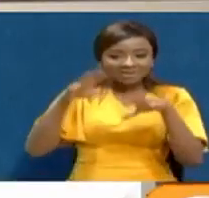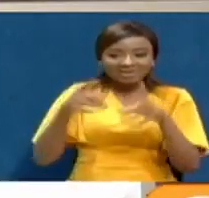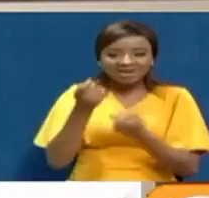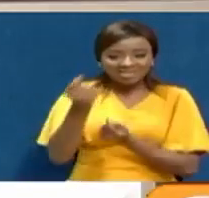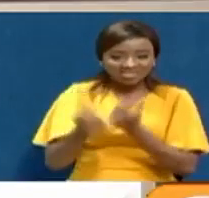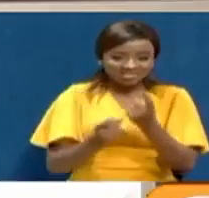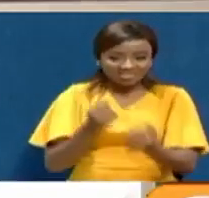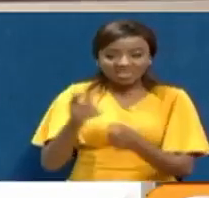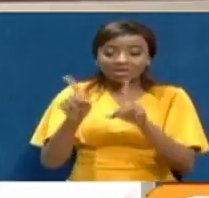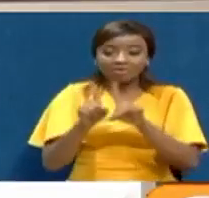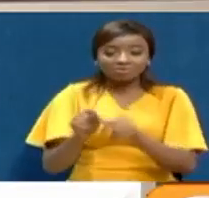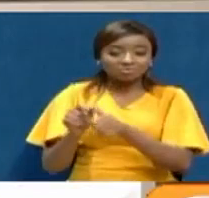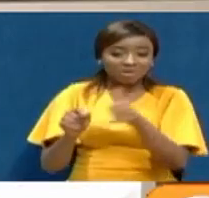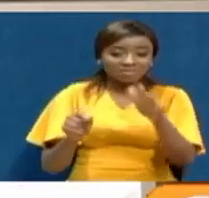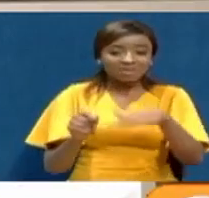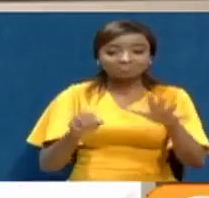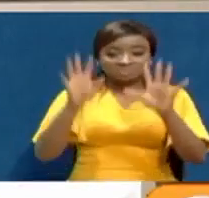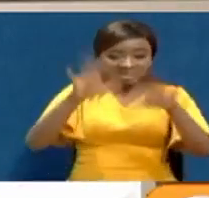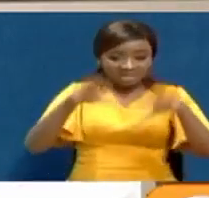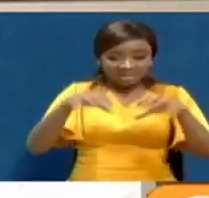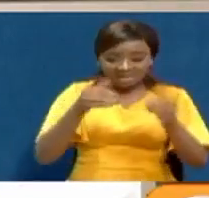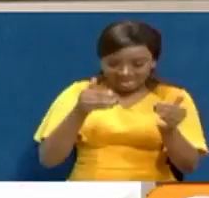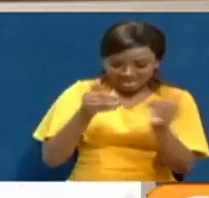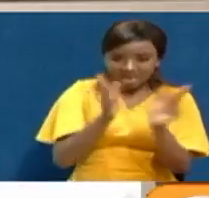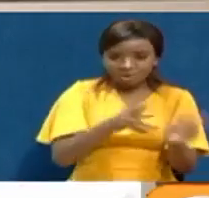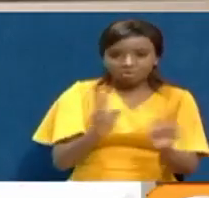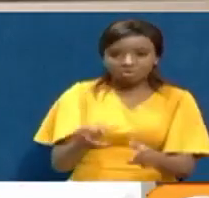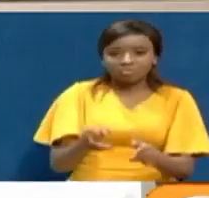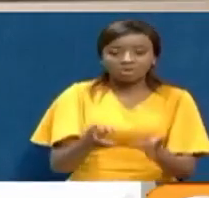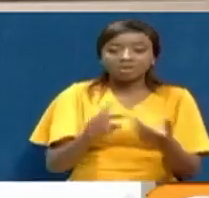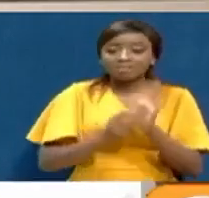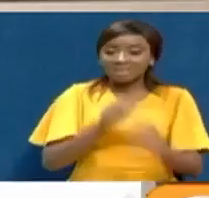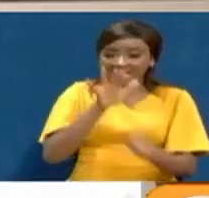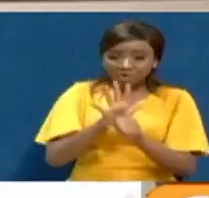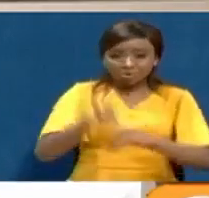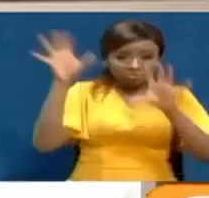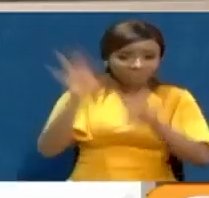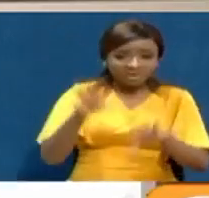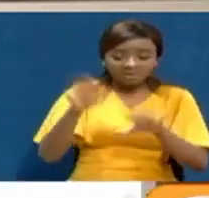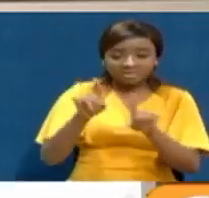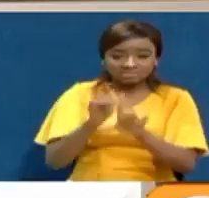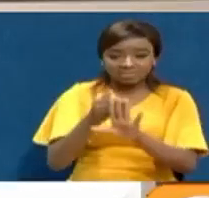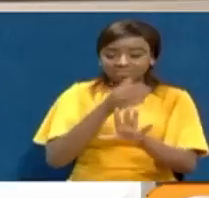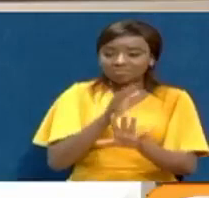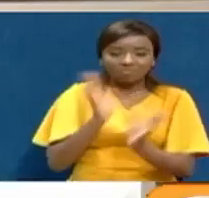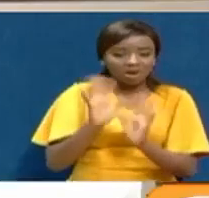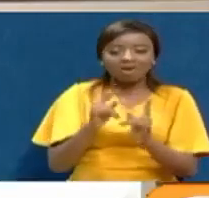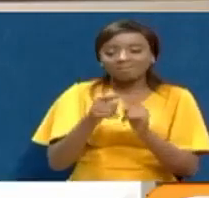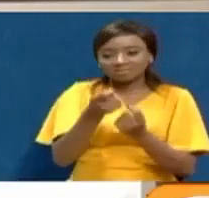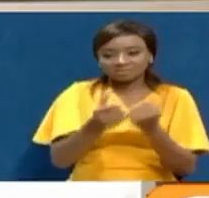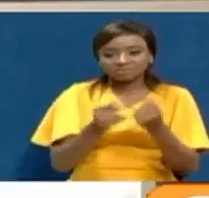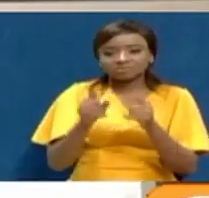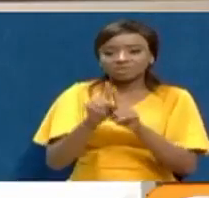western parts of the country are expected to have near normal rainfall. So it's not a lot of rainfall over the western part. And over the eastern part,